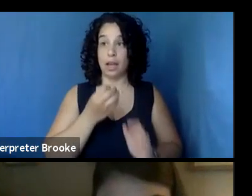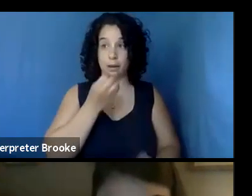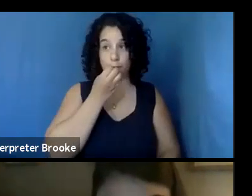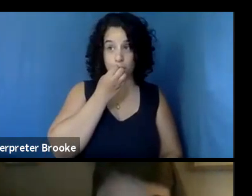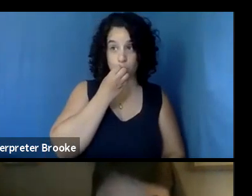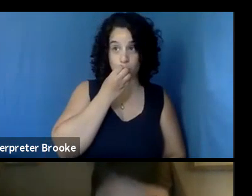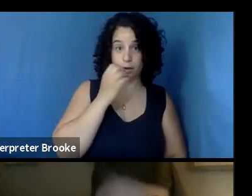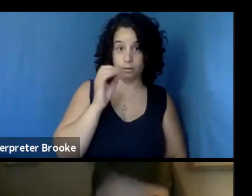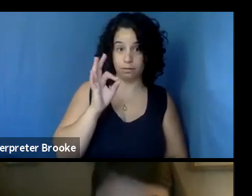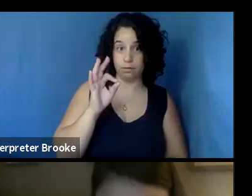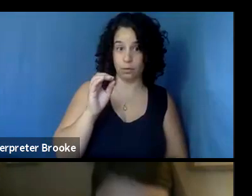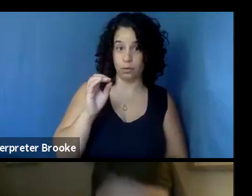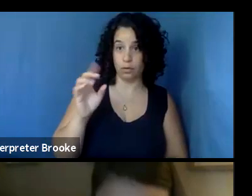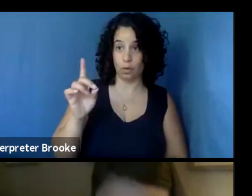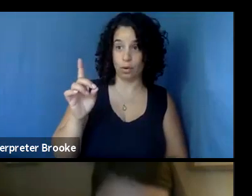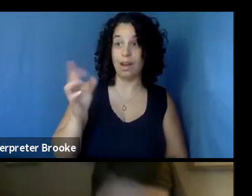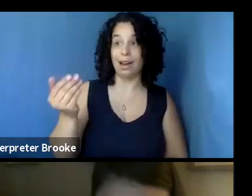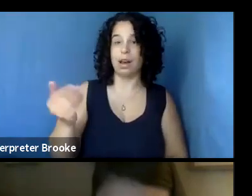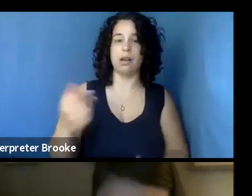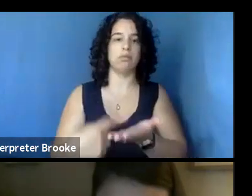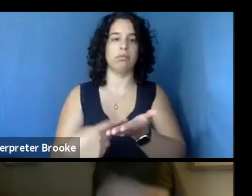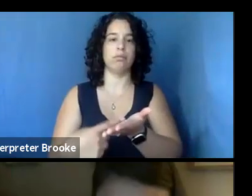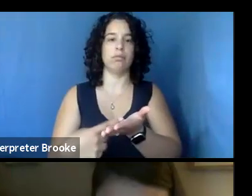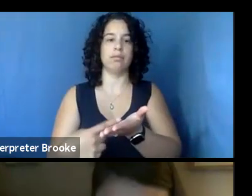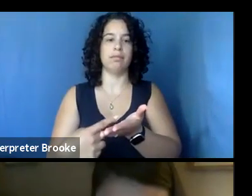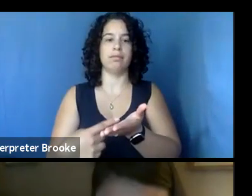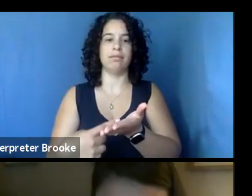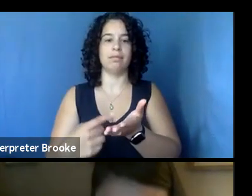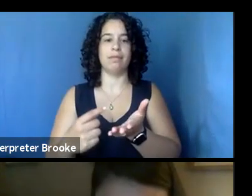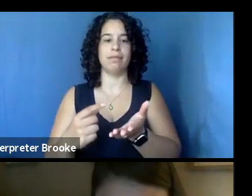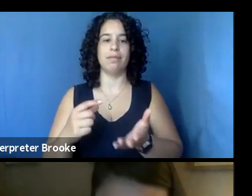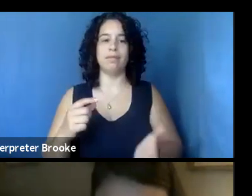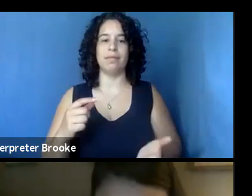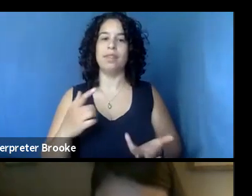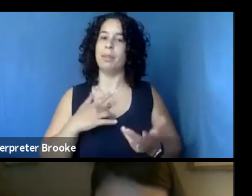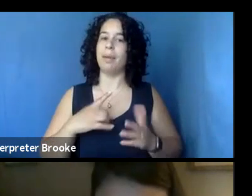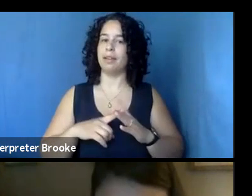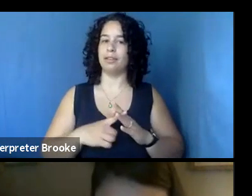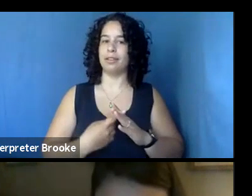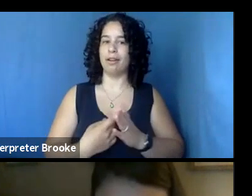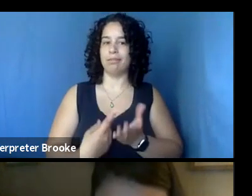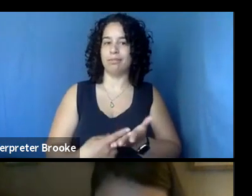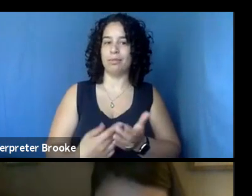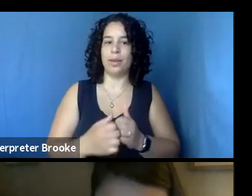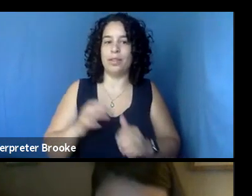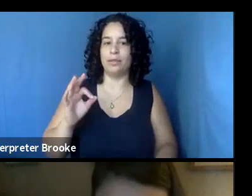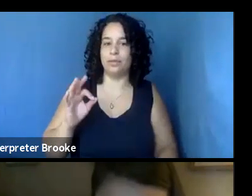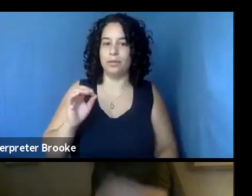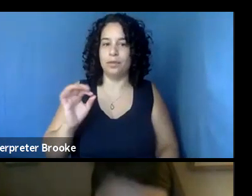that's kind of where I was coming from, starting with the food.